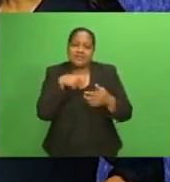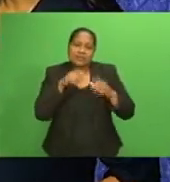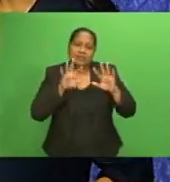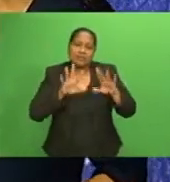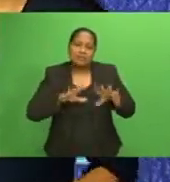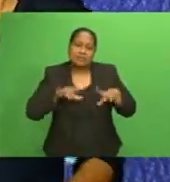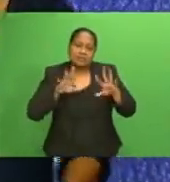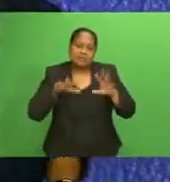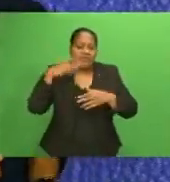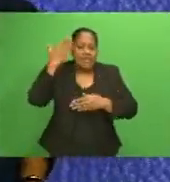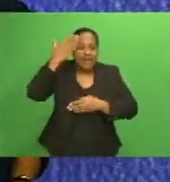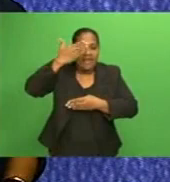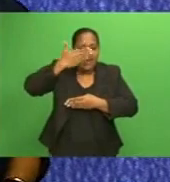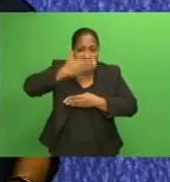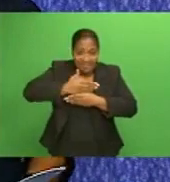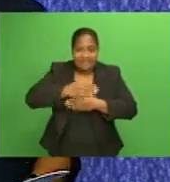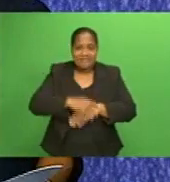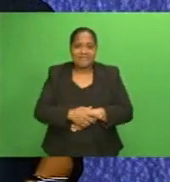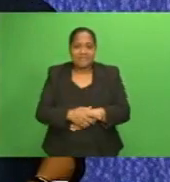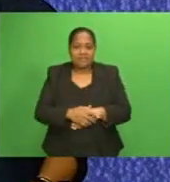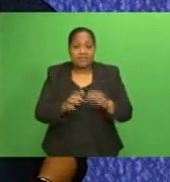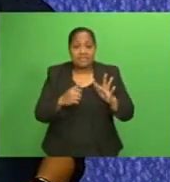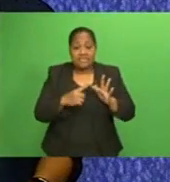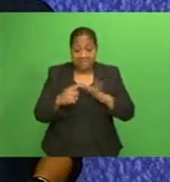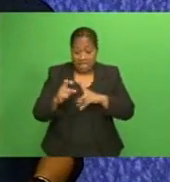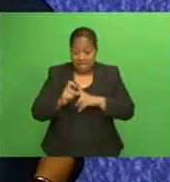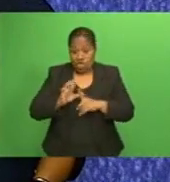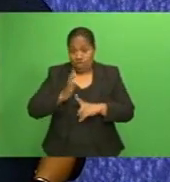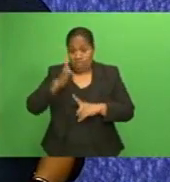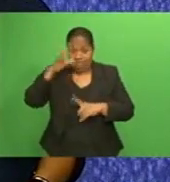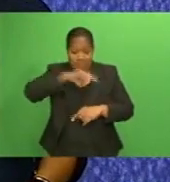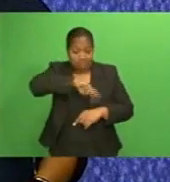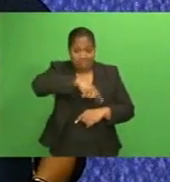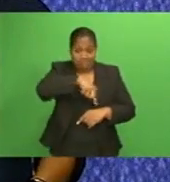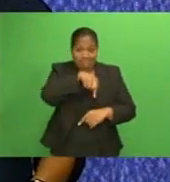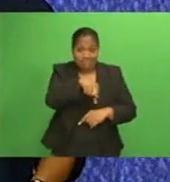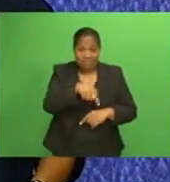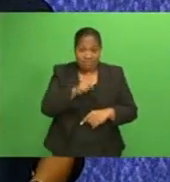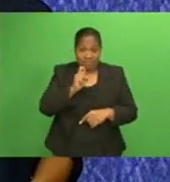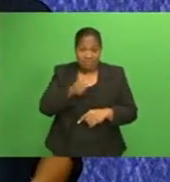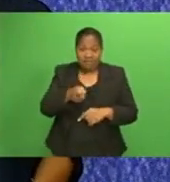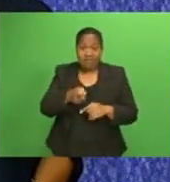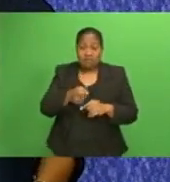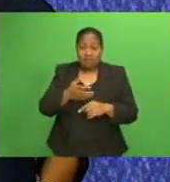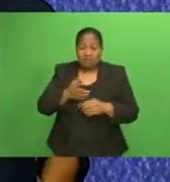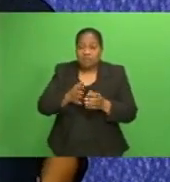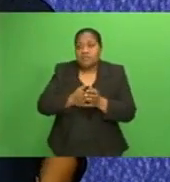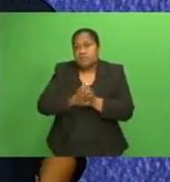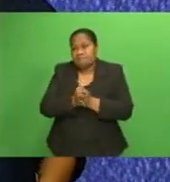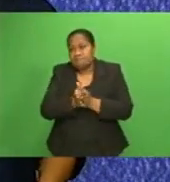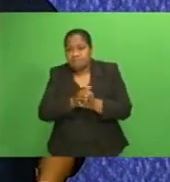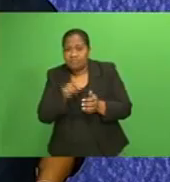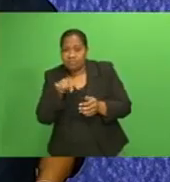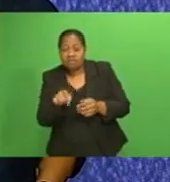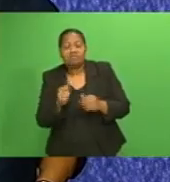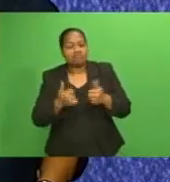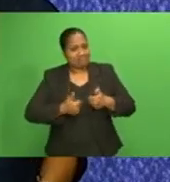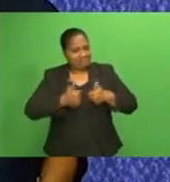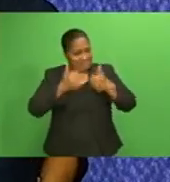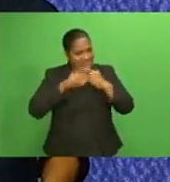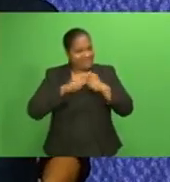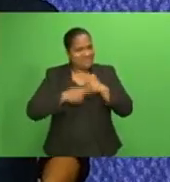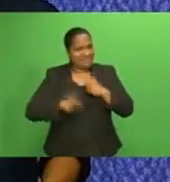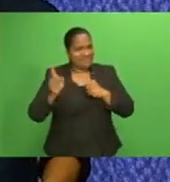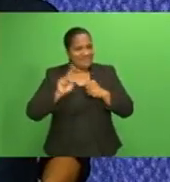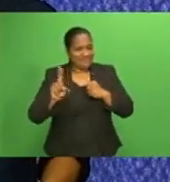the night. Eastwards from Pakhawa to Suva, if you have been drooling over the gloomy spells, well, here's good news. It